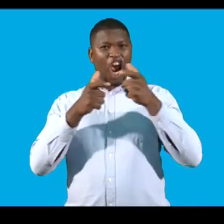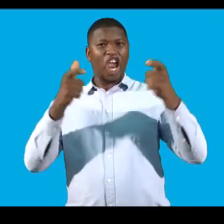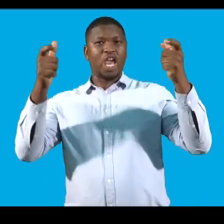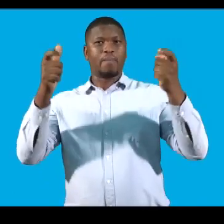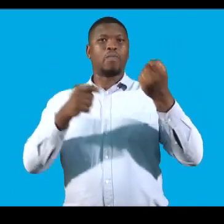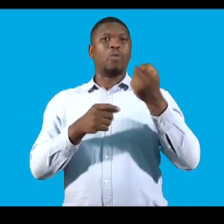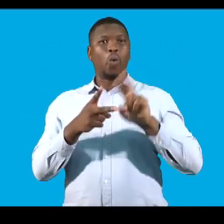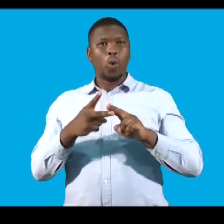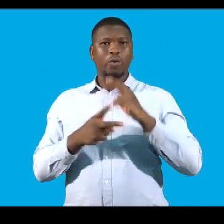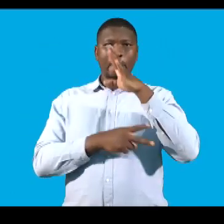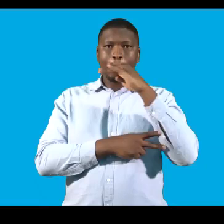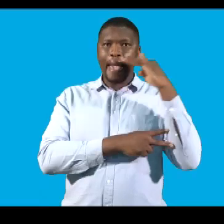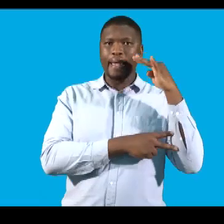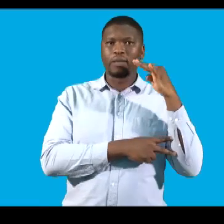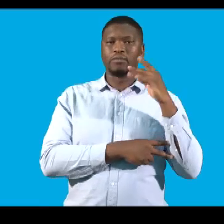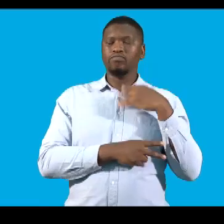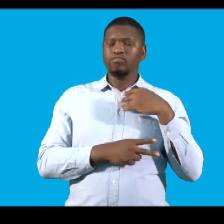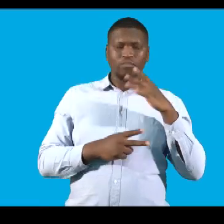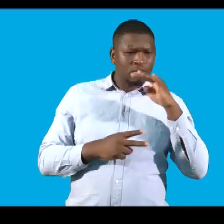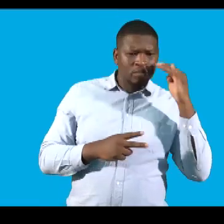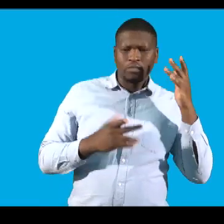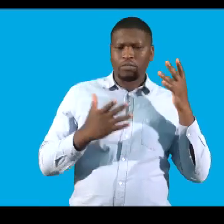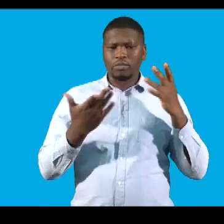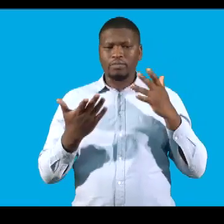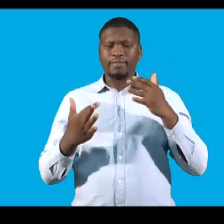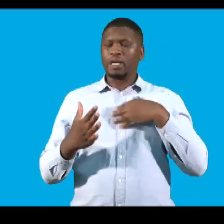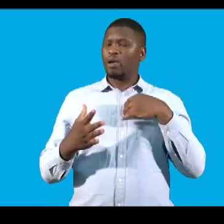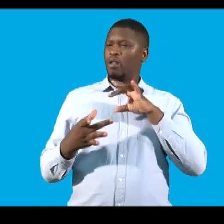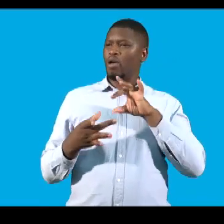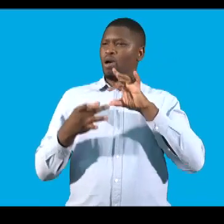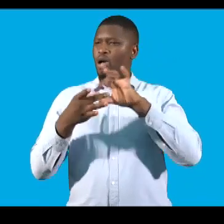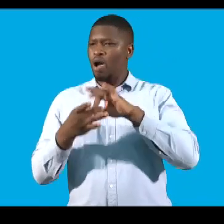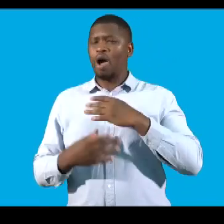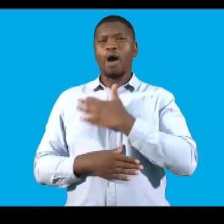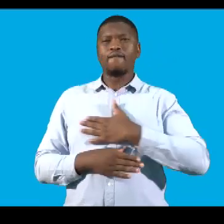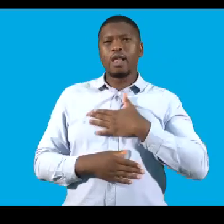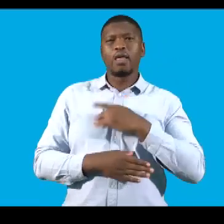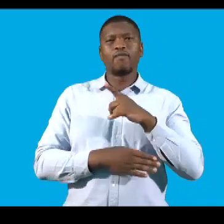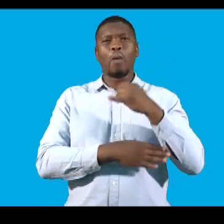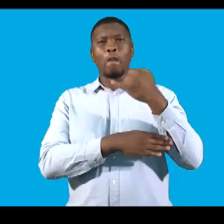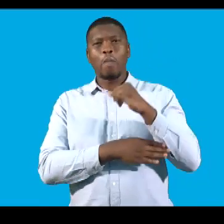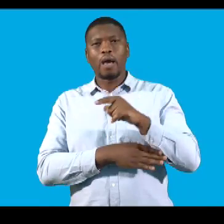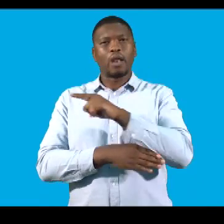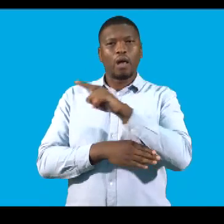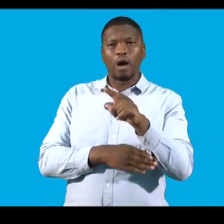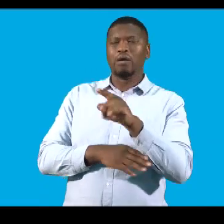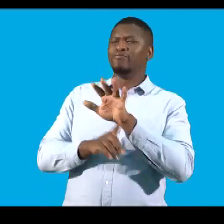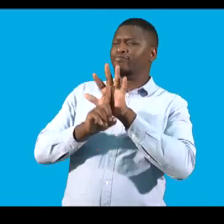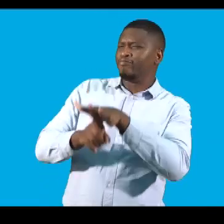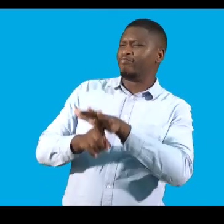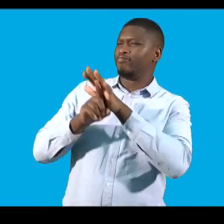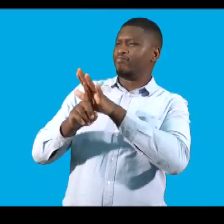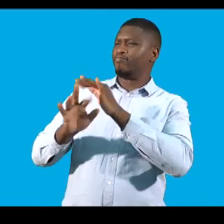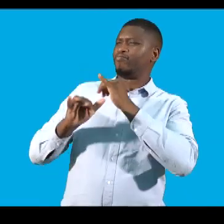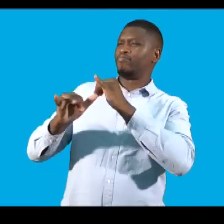are sensory words that connect the reader with feelings of pain felt by the oppressed people, and highlights the